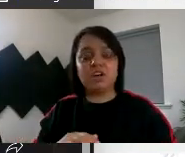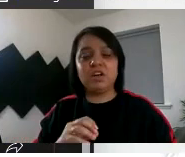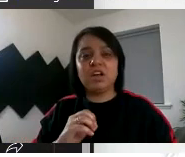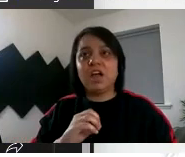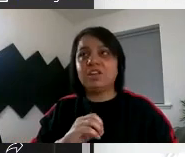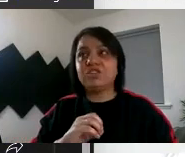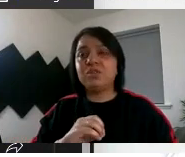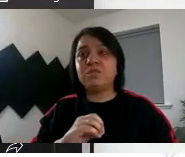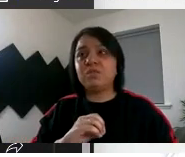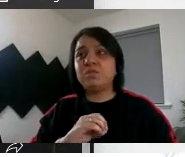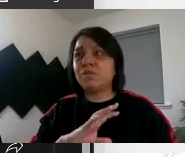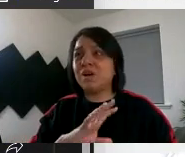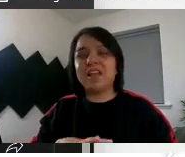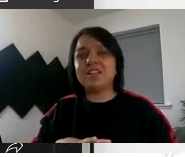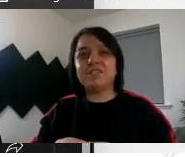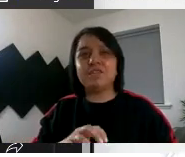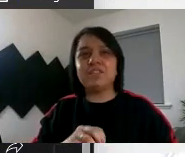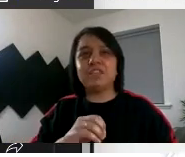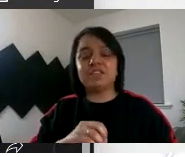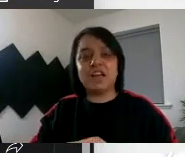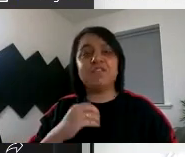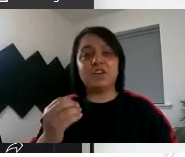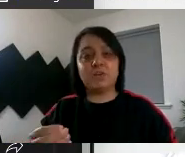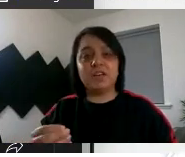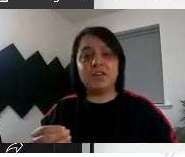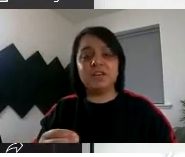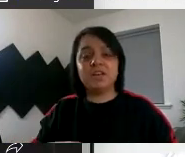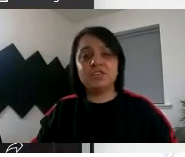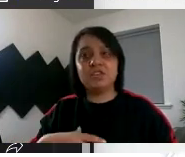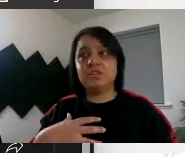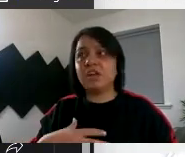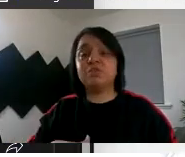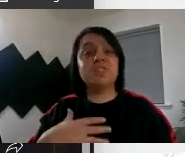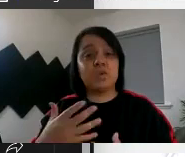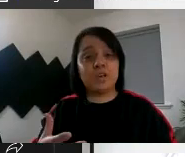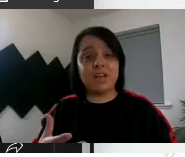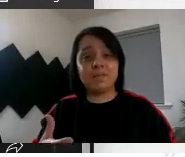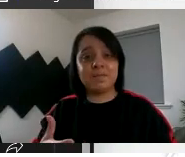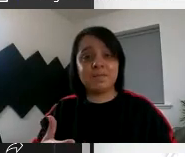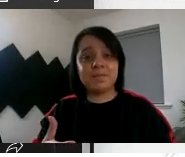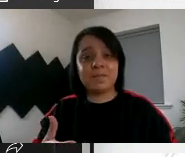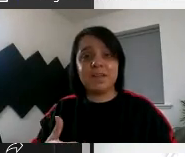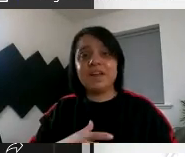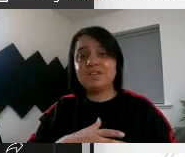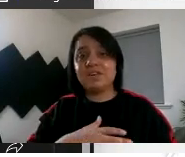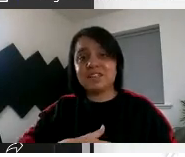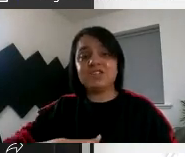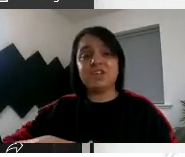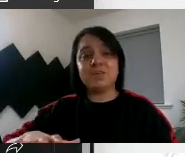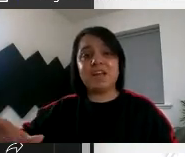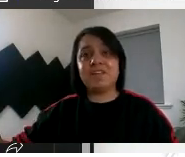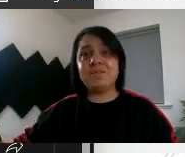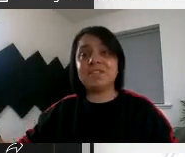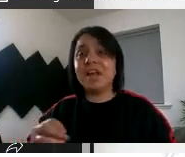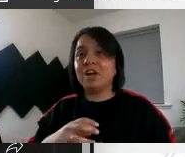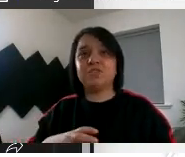star, and she, at the age of 5 or 6, sang for the Queen. She was in the choir, so that's how she